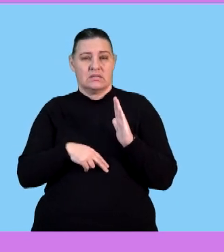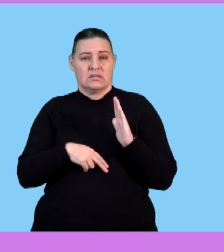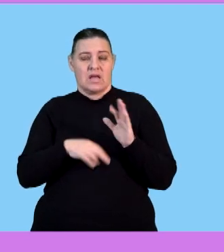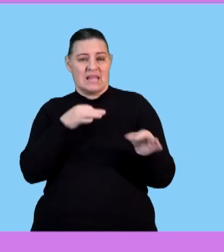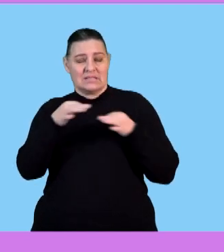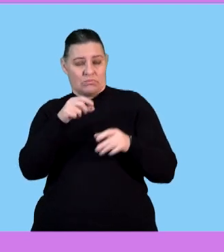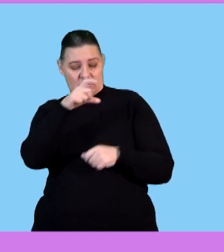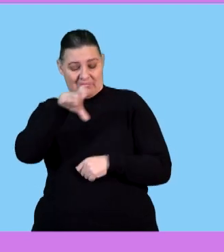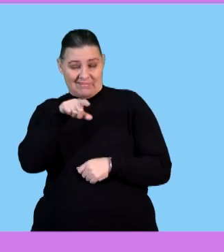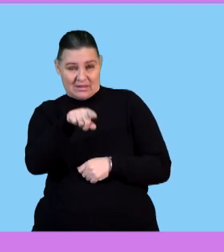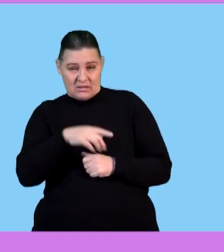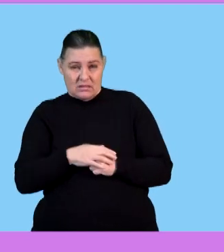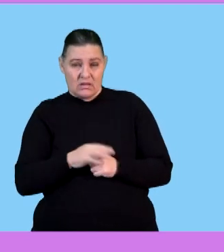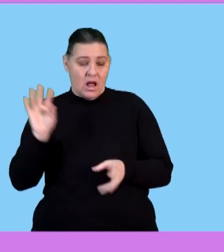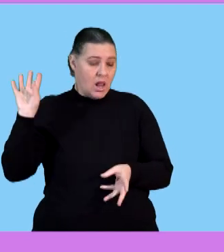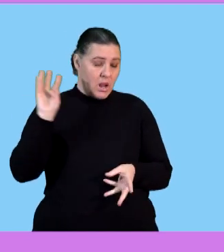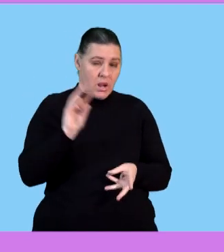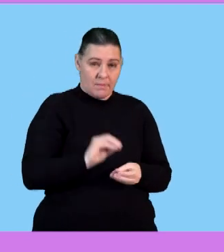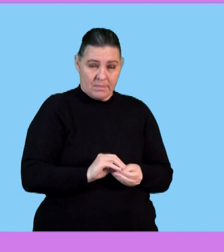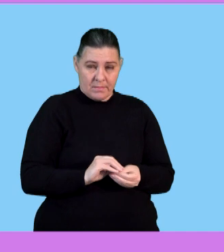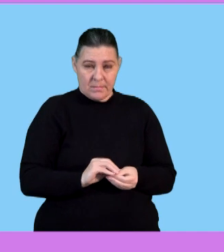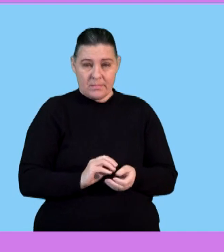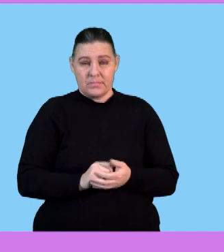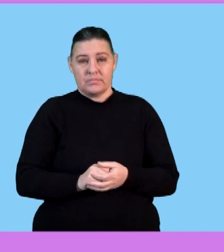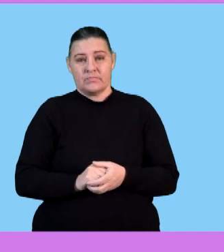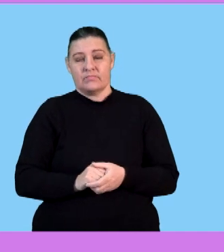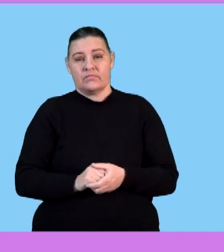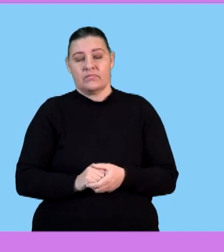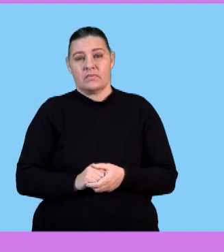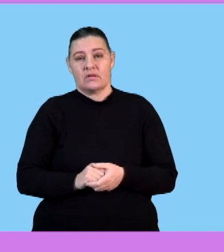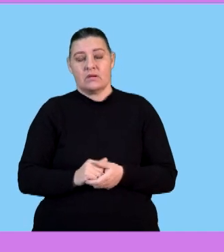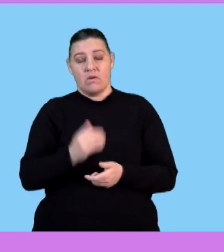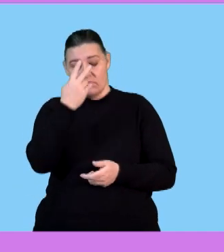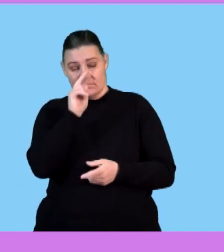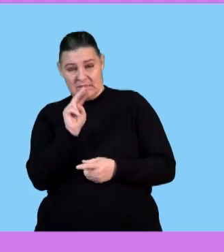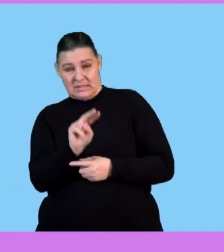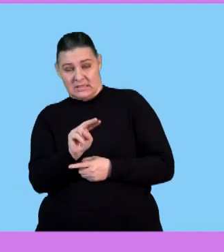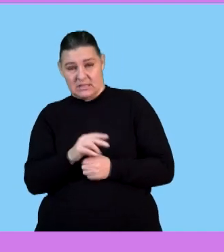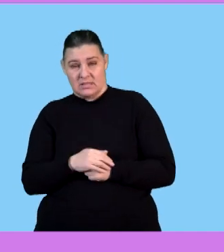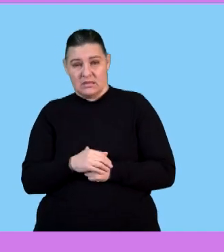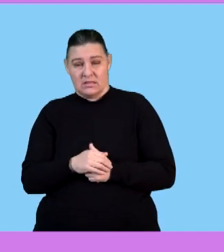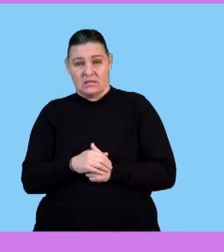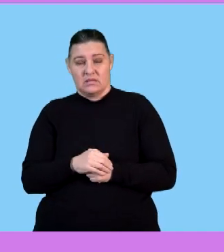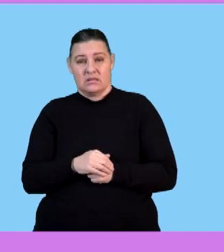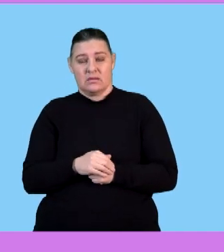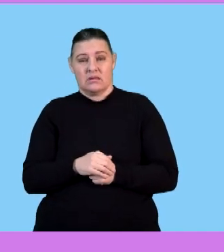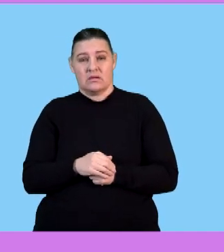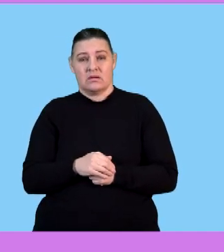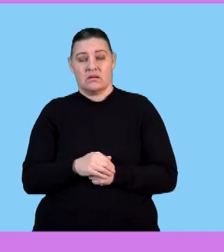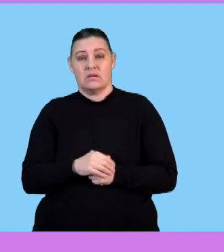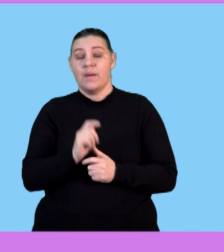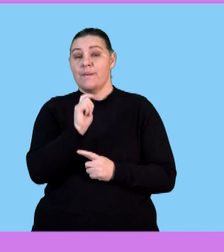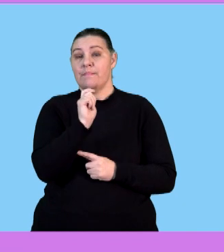block that guy off, all of these things. All right. Do you notice here at this one, it says